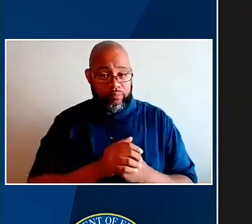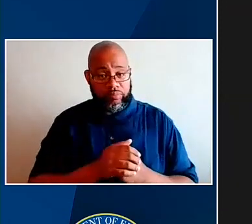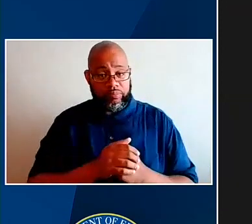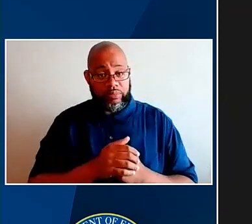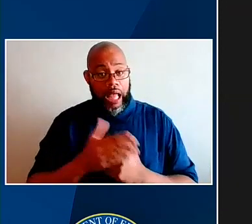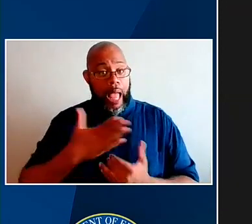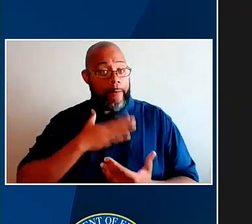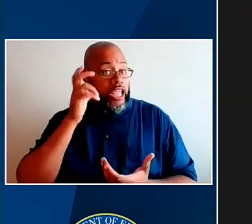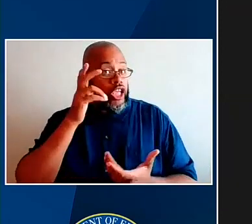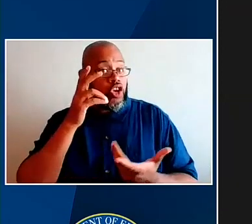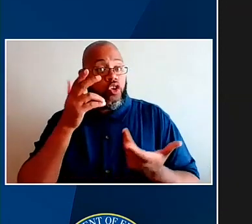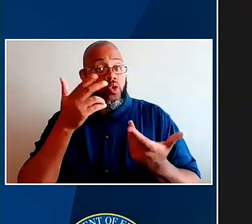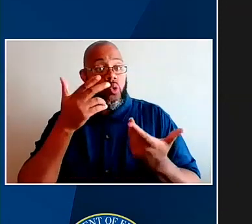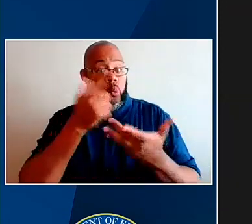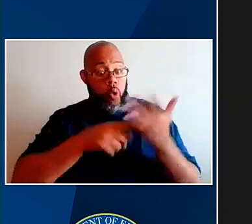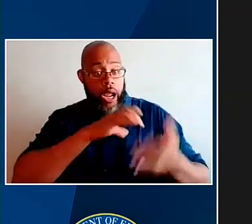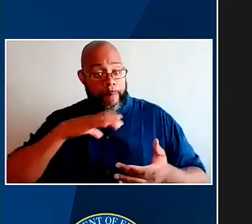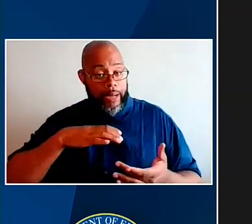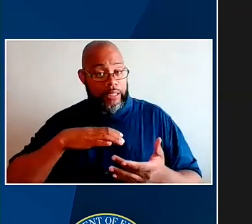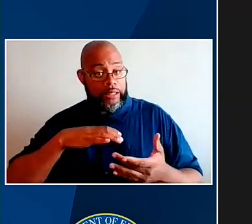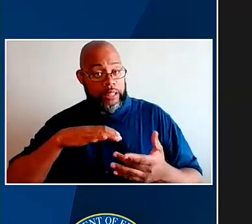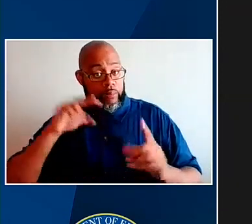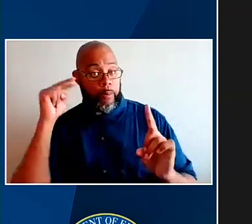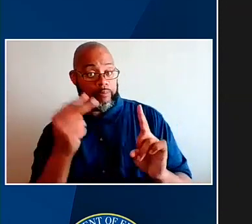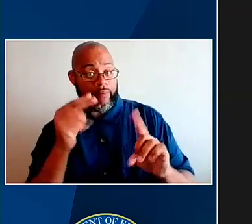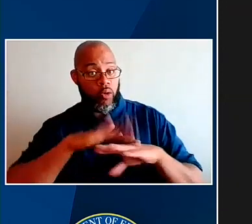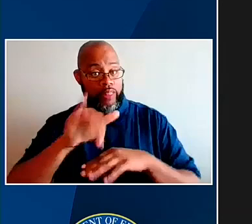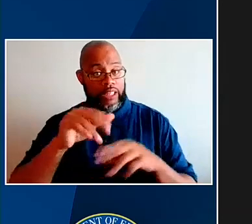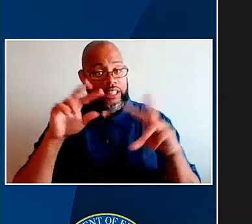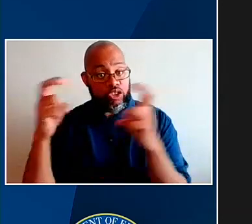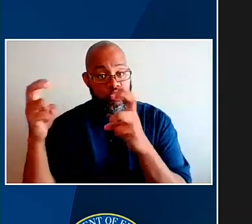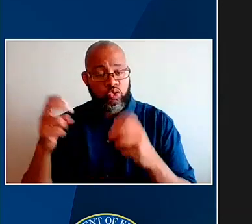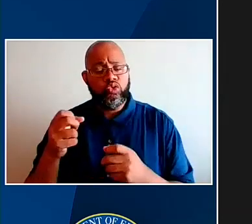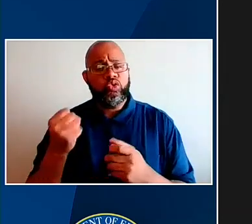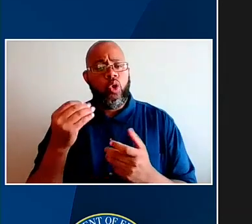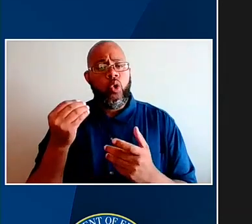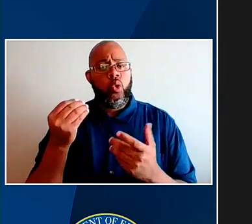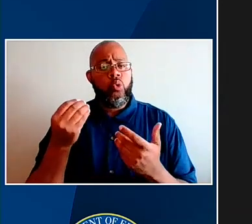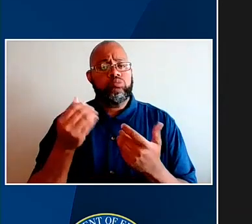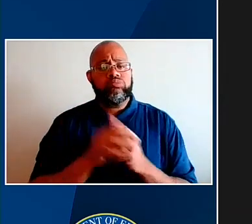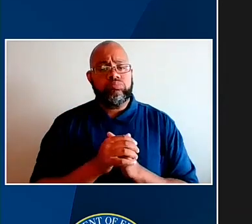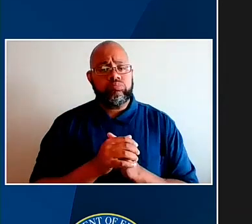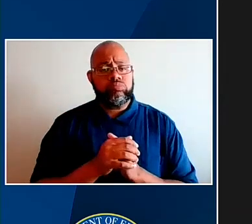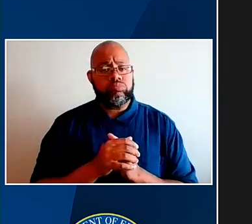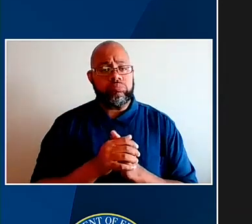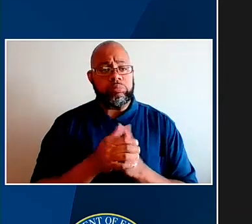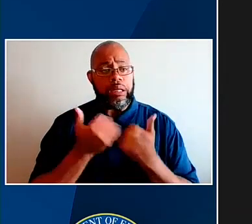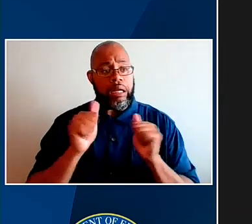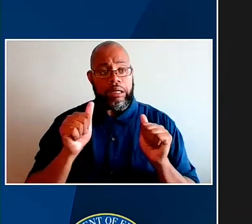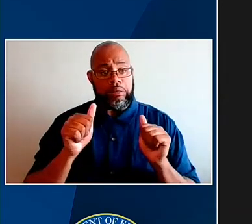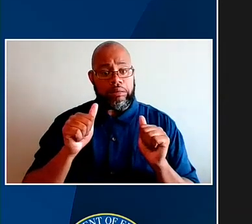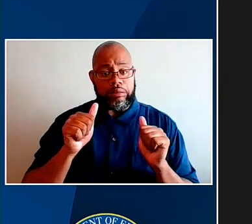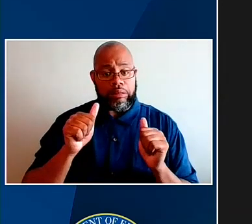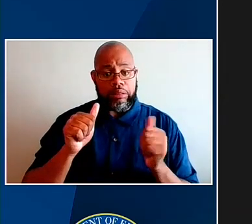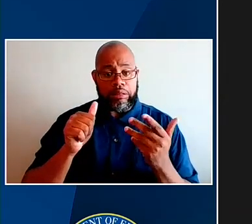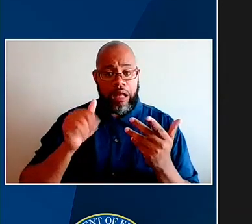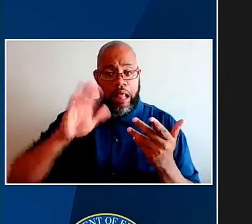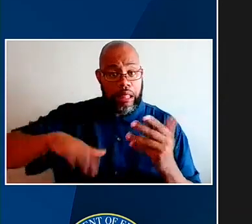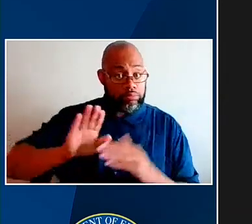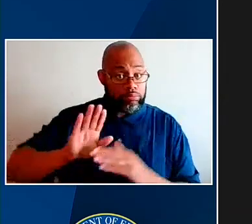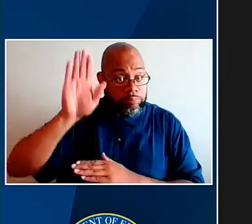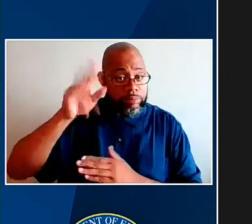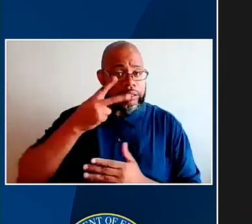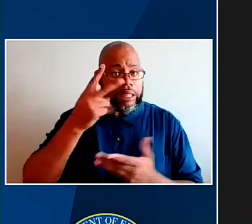hear where the committee stands on this issue. So barring any late hands, let's see